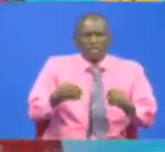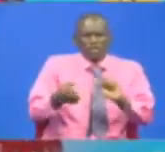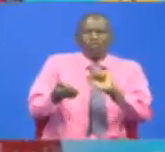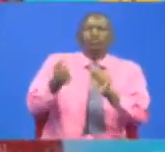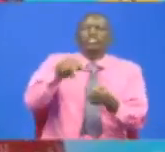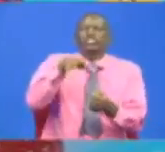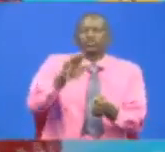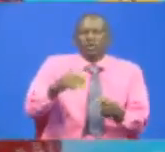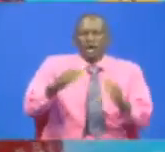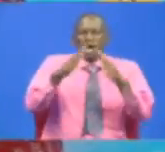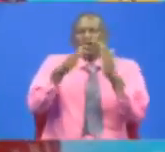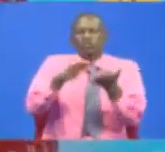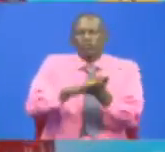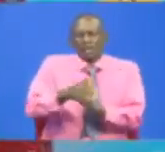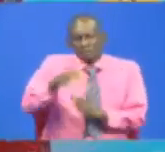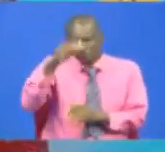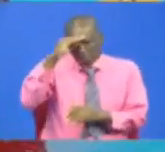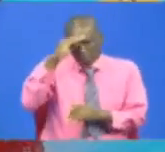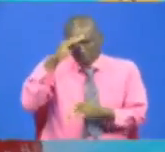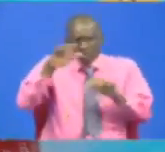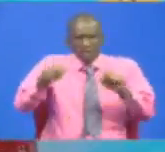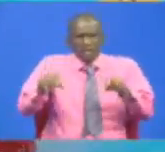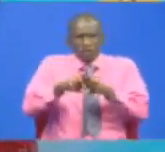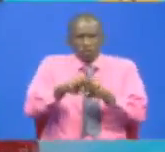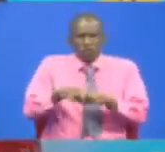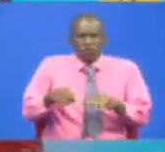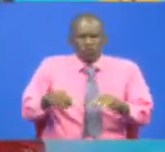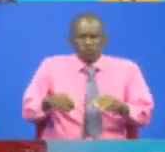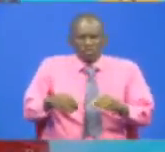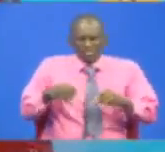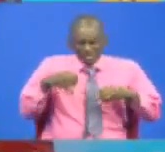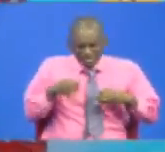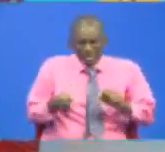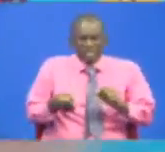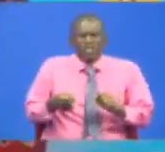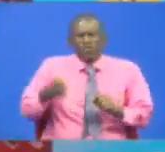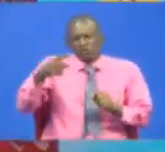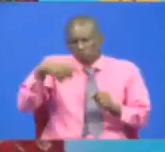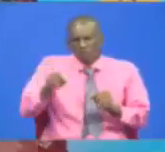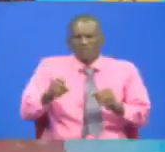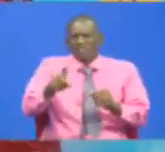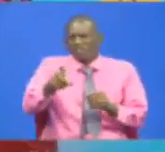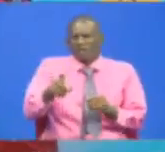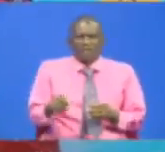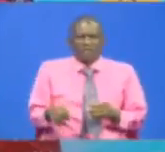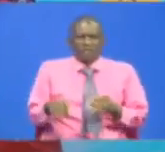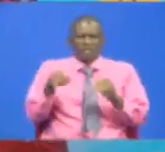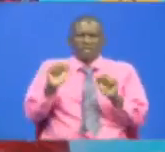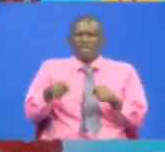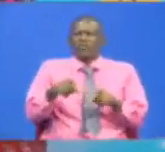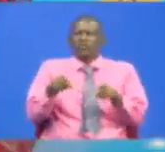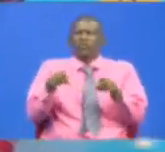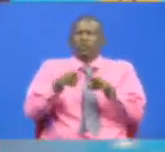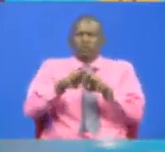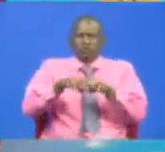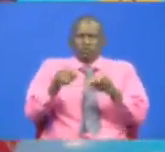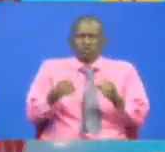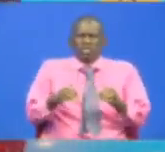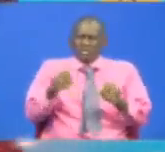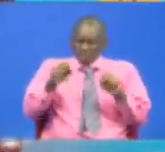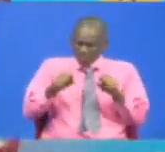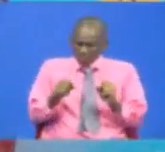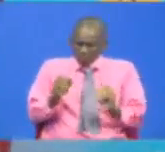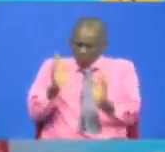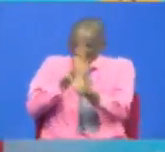shabin. But can you also shift the virus? You know, are you capable of also, you have escaped from the